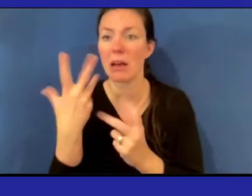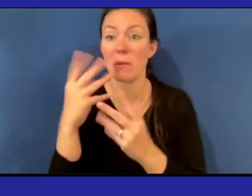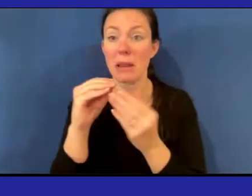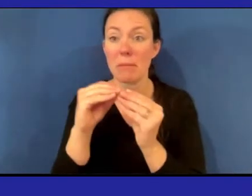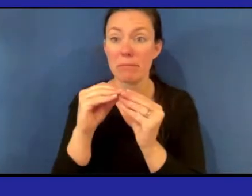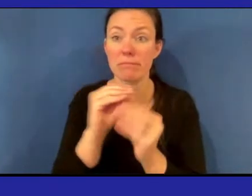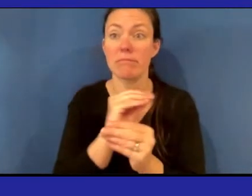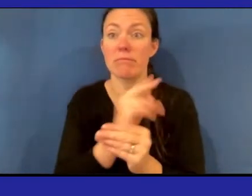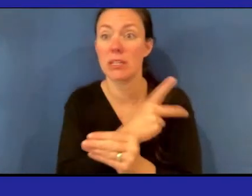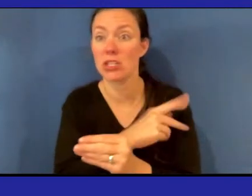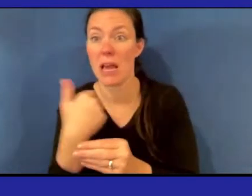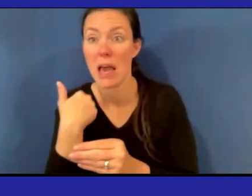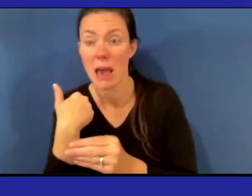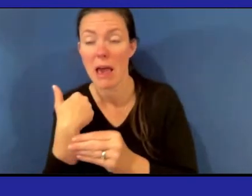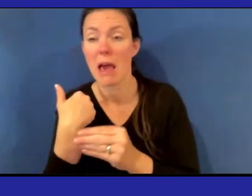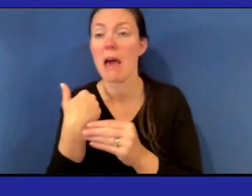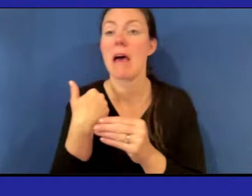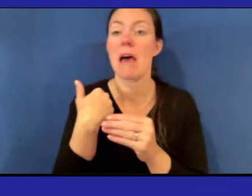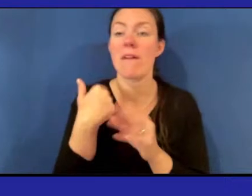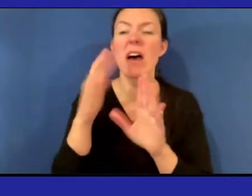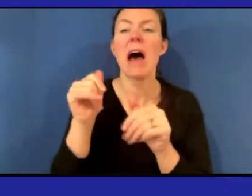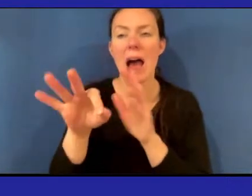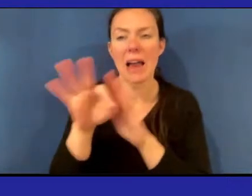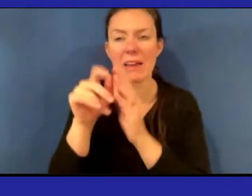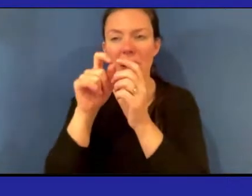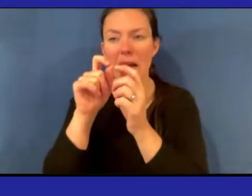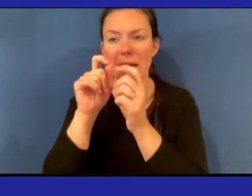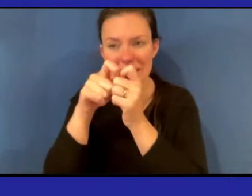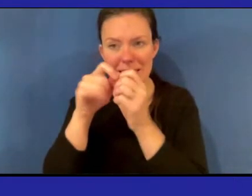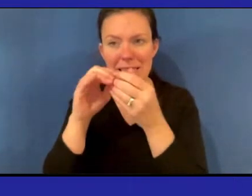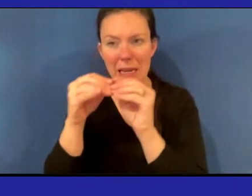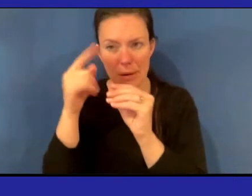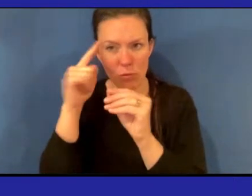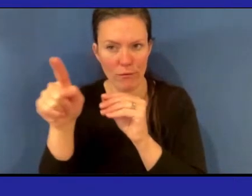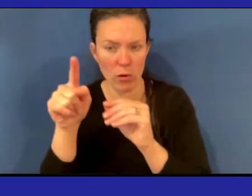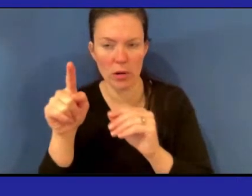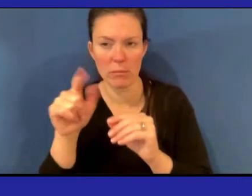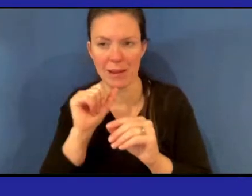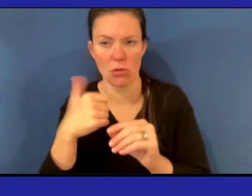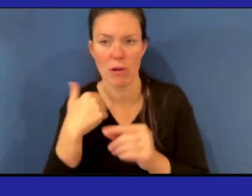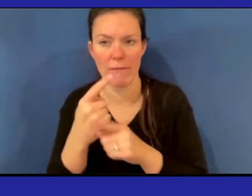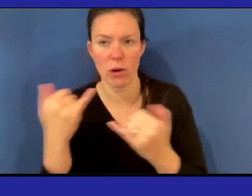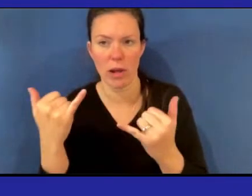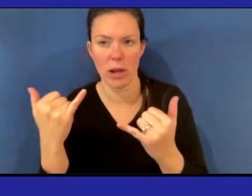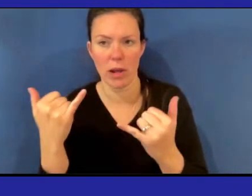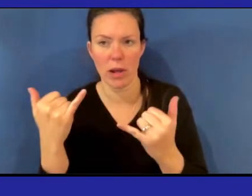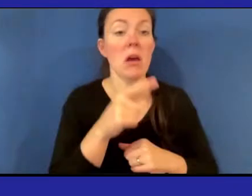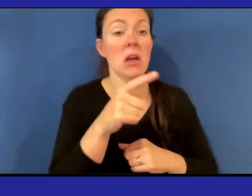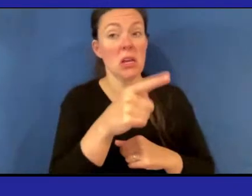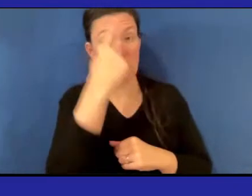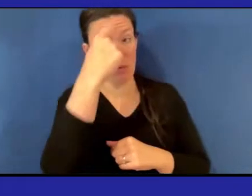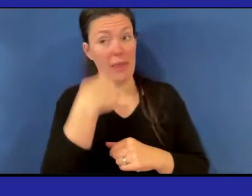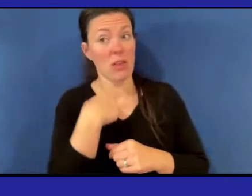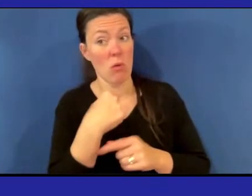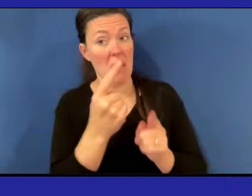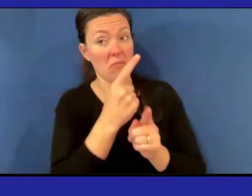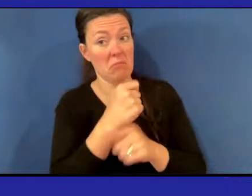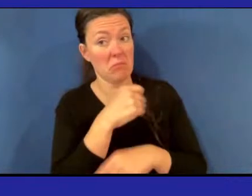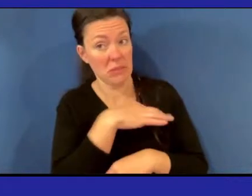is. But we could get back with the exact staffing model. But do you think you're at the right staffing model, or are you